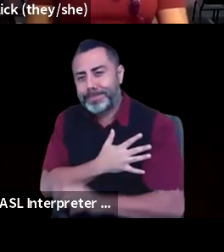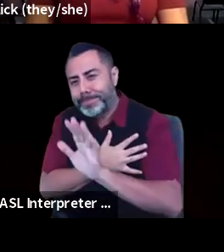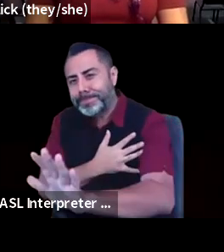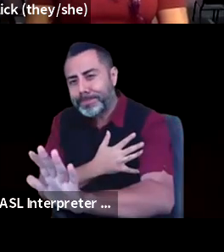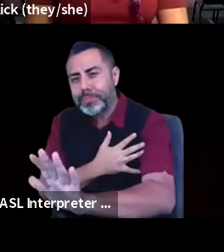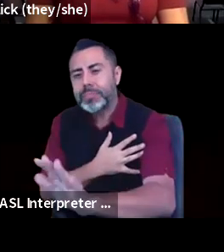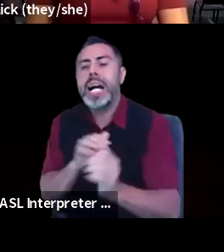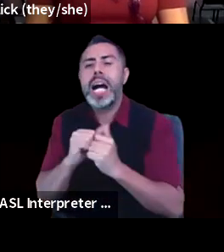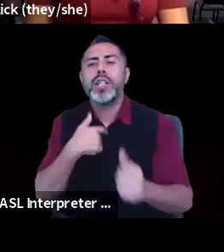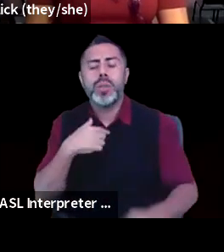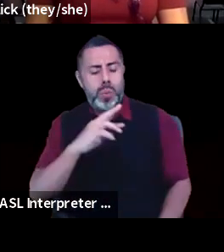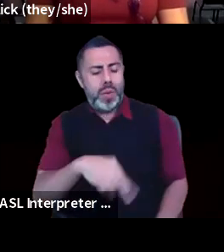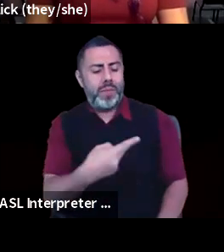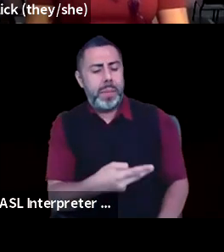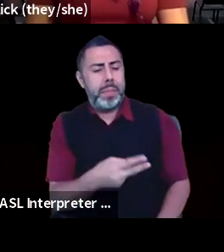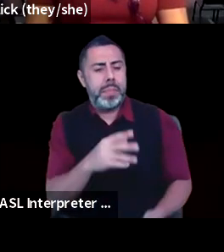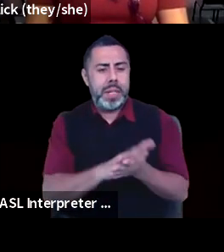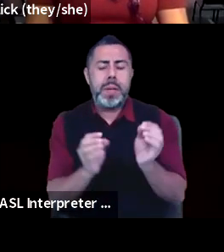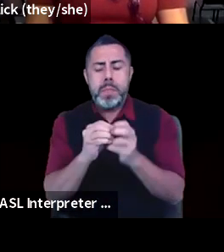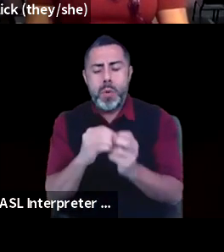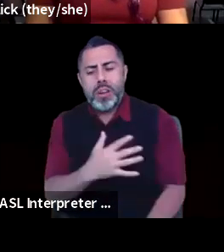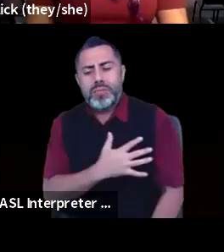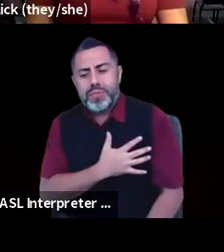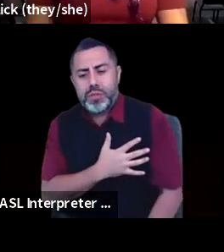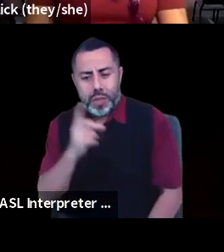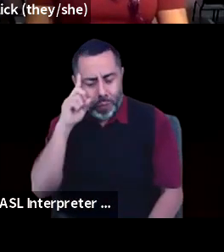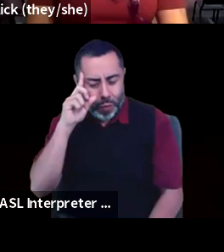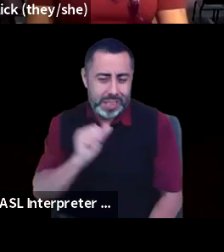daily practice of compassion for ourselves?